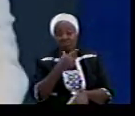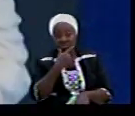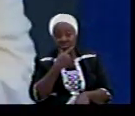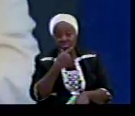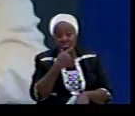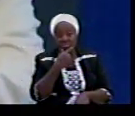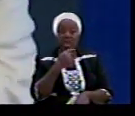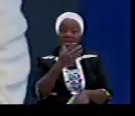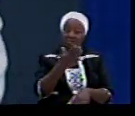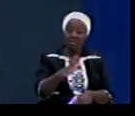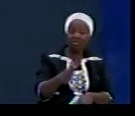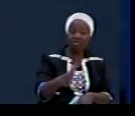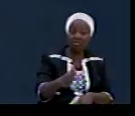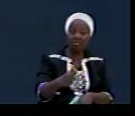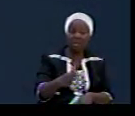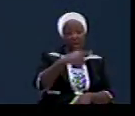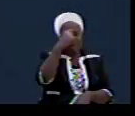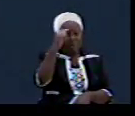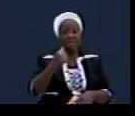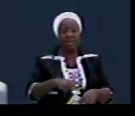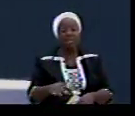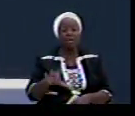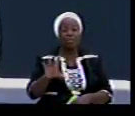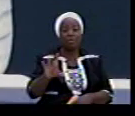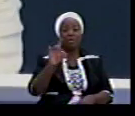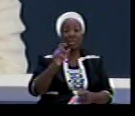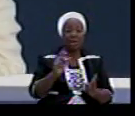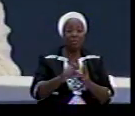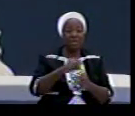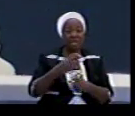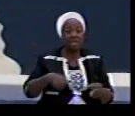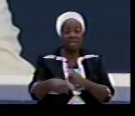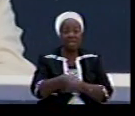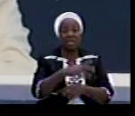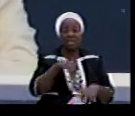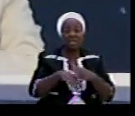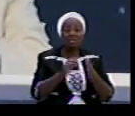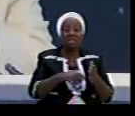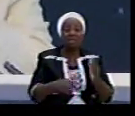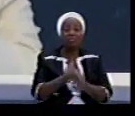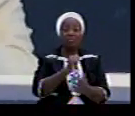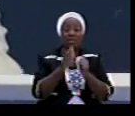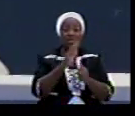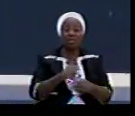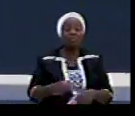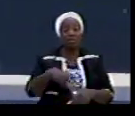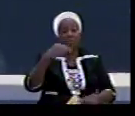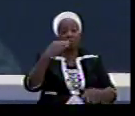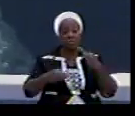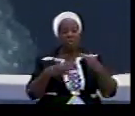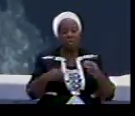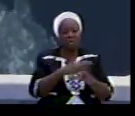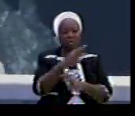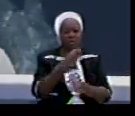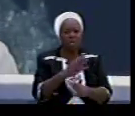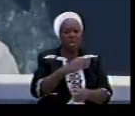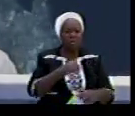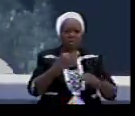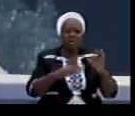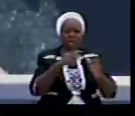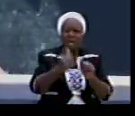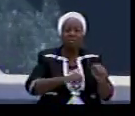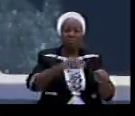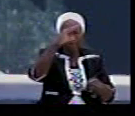in the which he will judge the world He will judge every man,